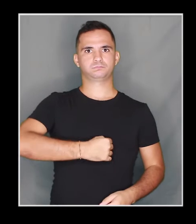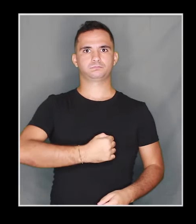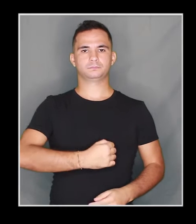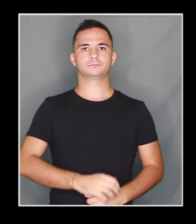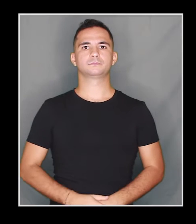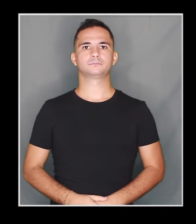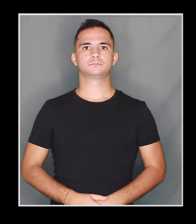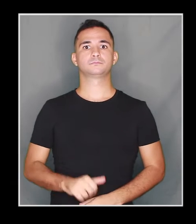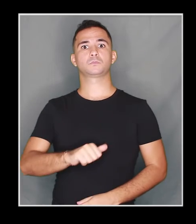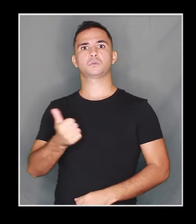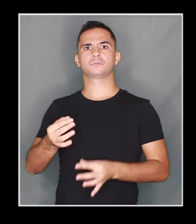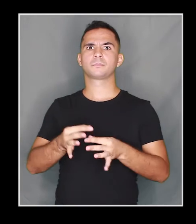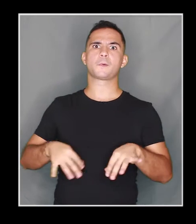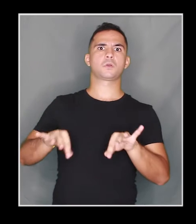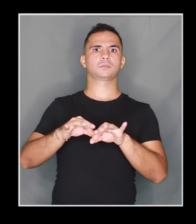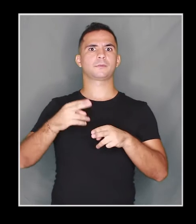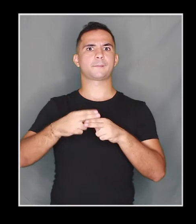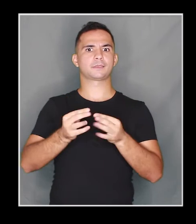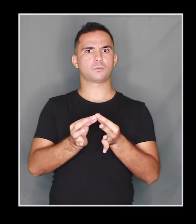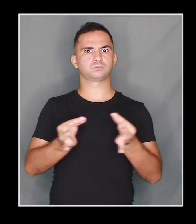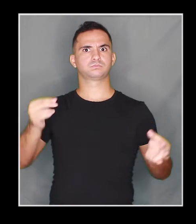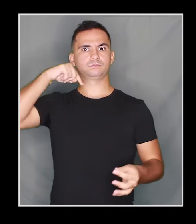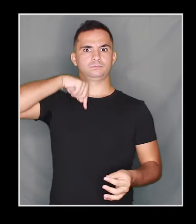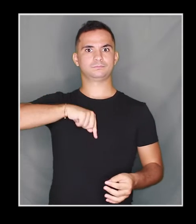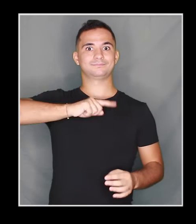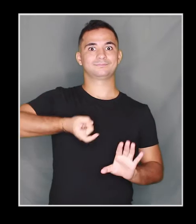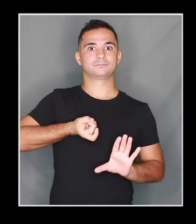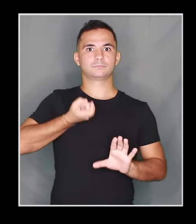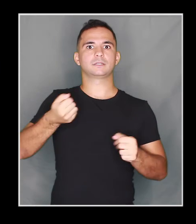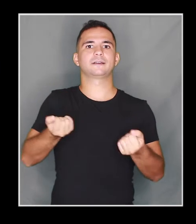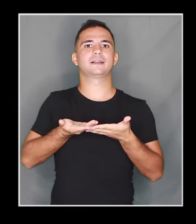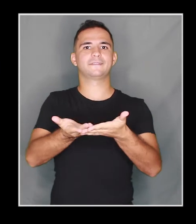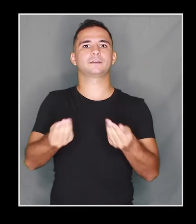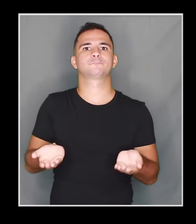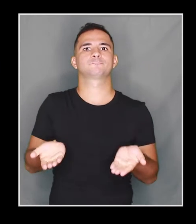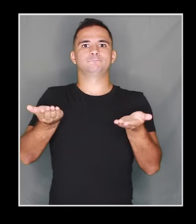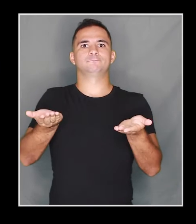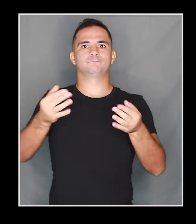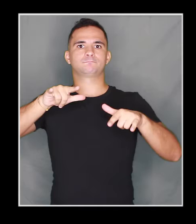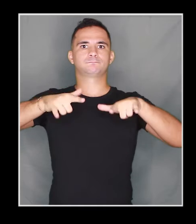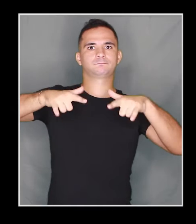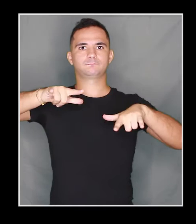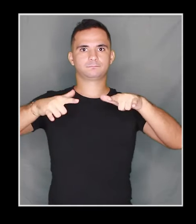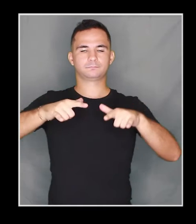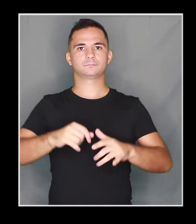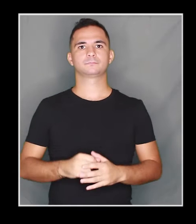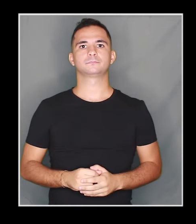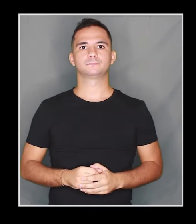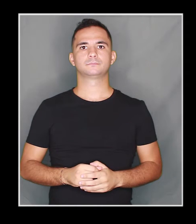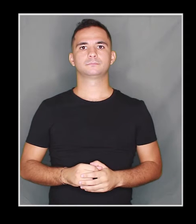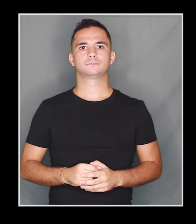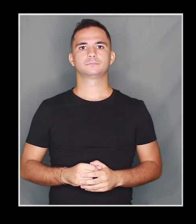main iron rod, where the strings are fixed, pierces the head joining it to the torso.